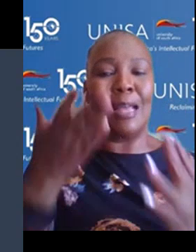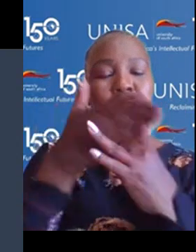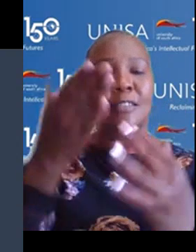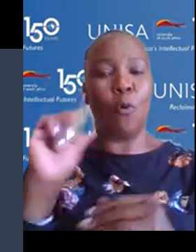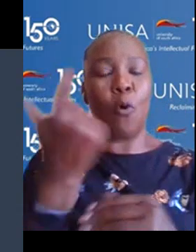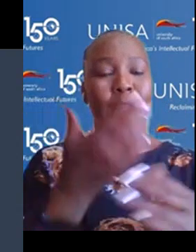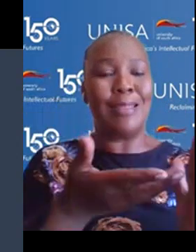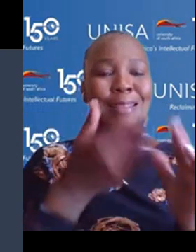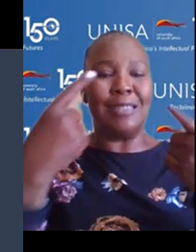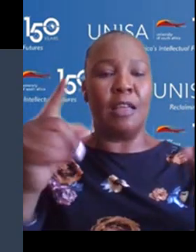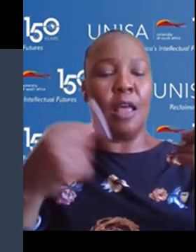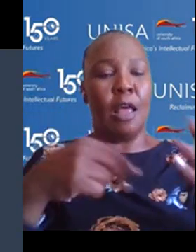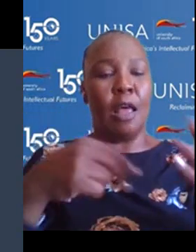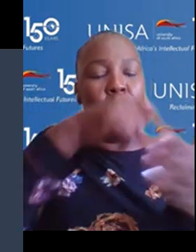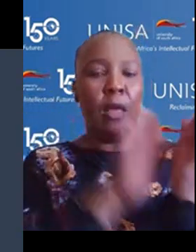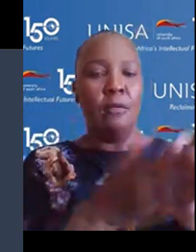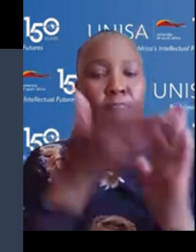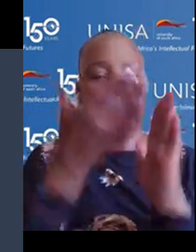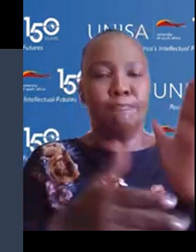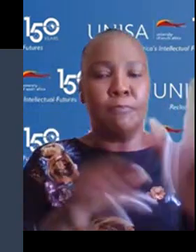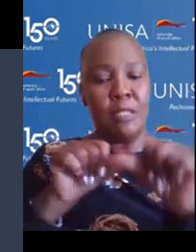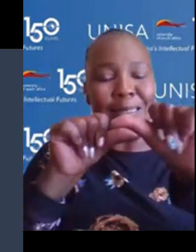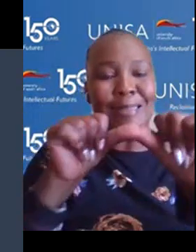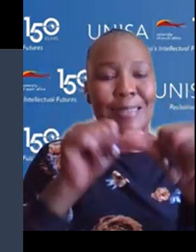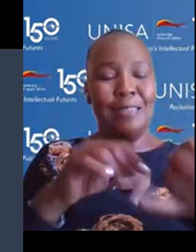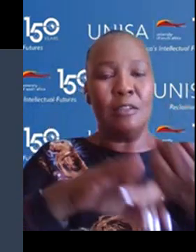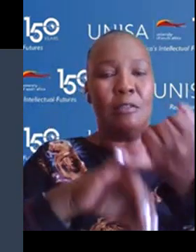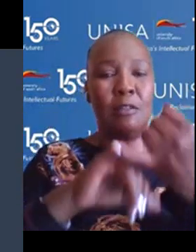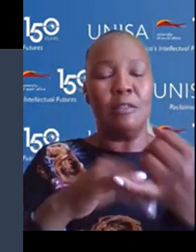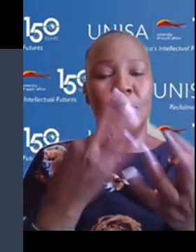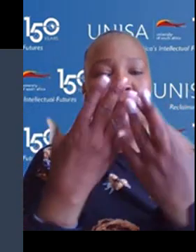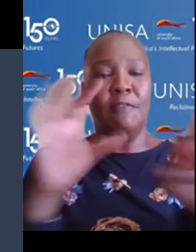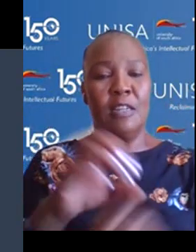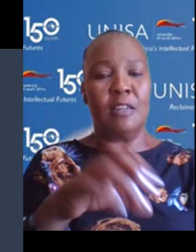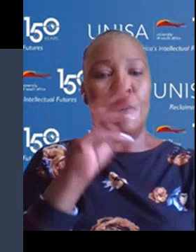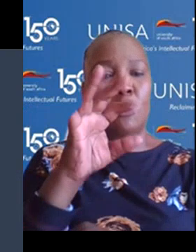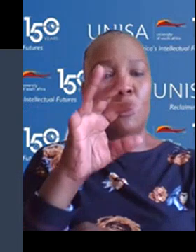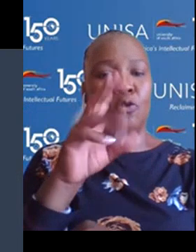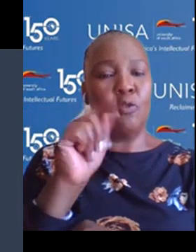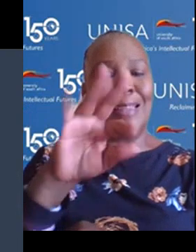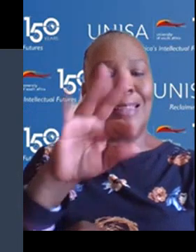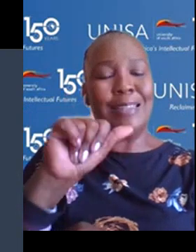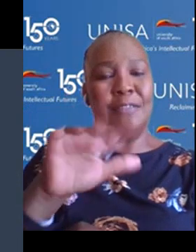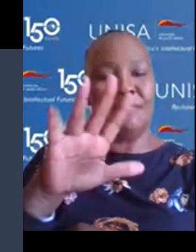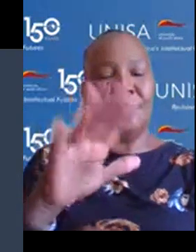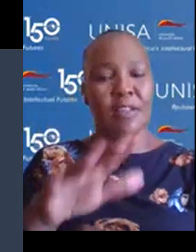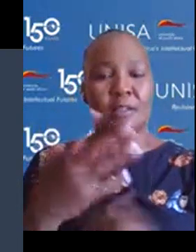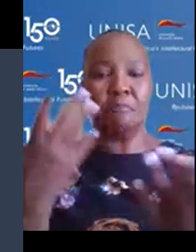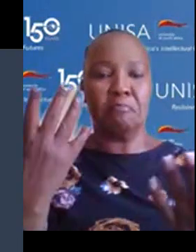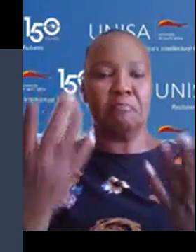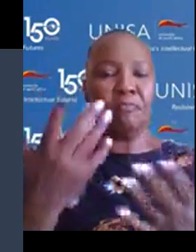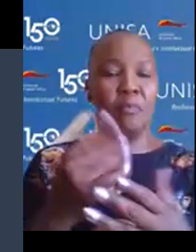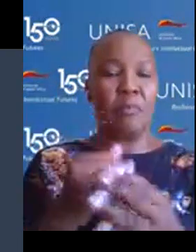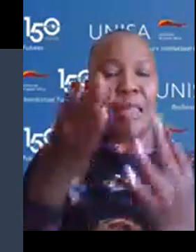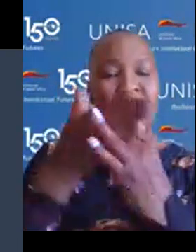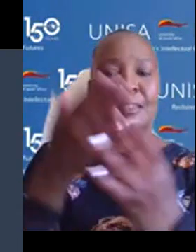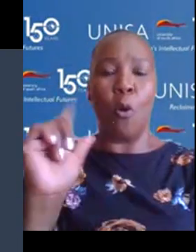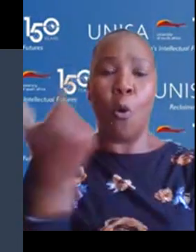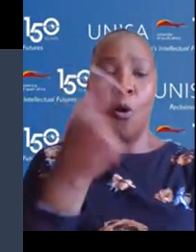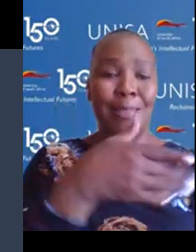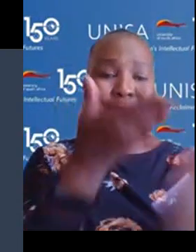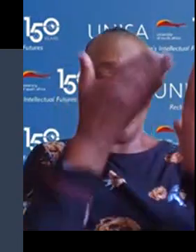apps. Now, if you're going to be following this course and using a free Microsoft 365 account, you will generally won't have access to all these